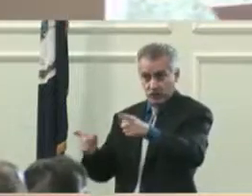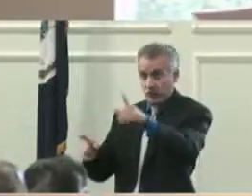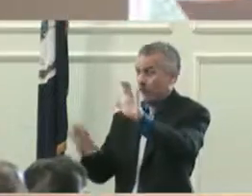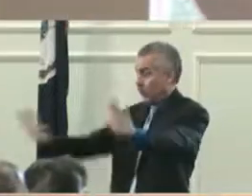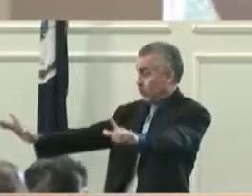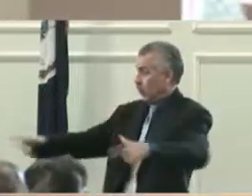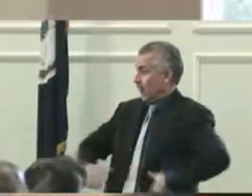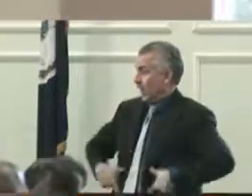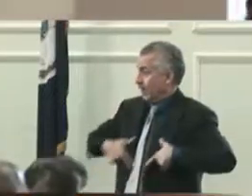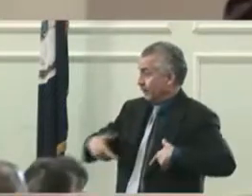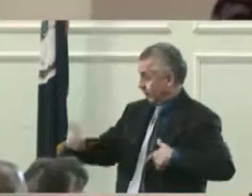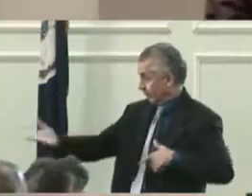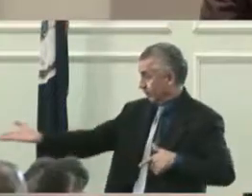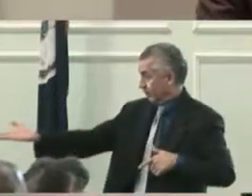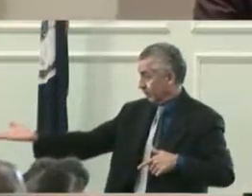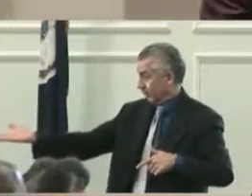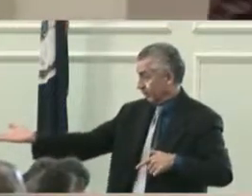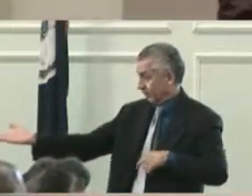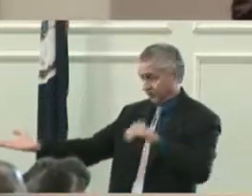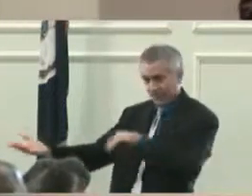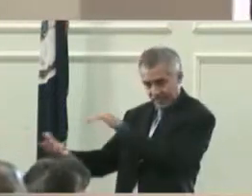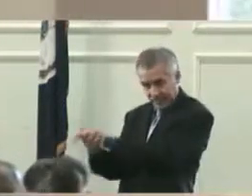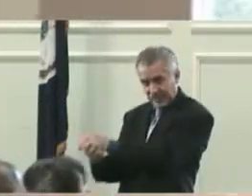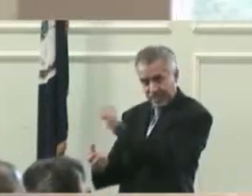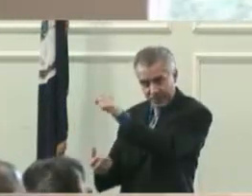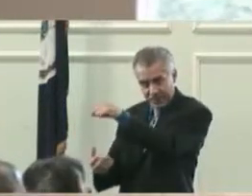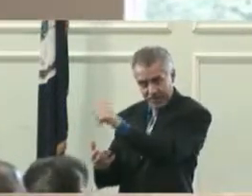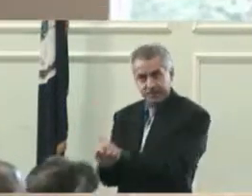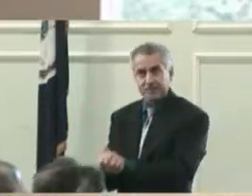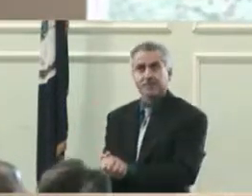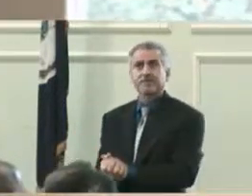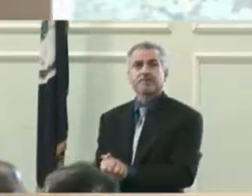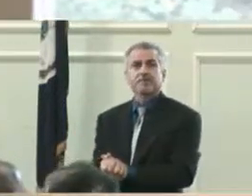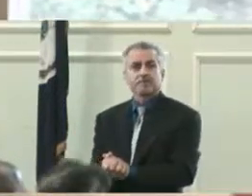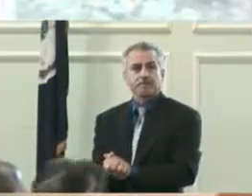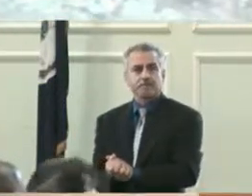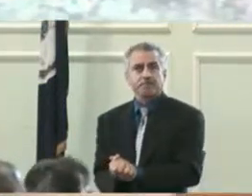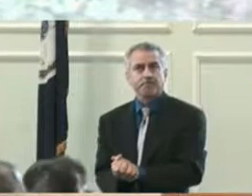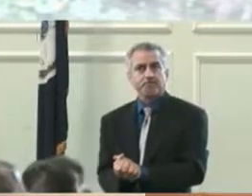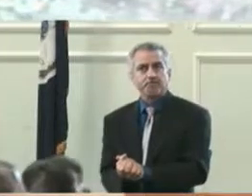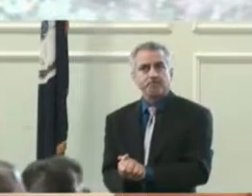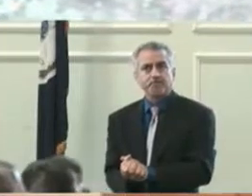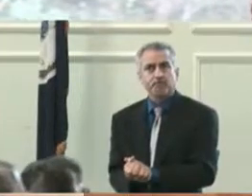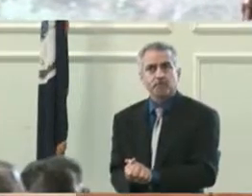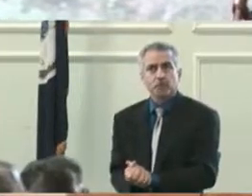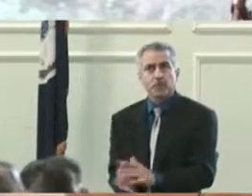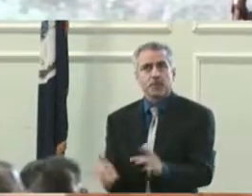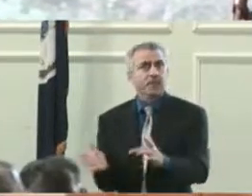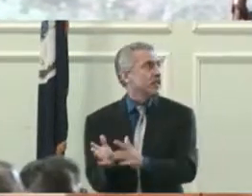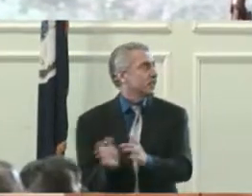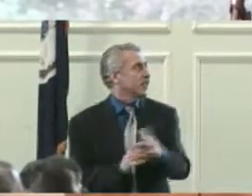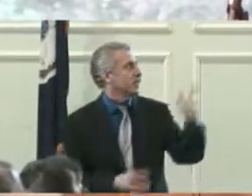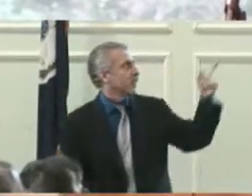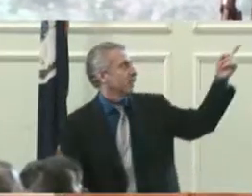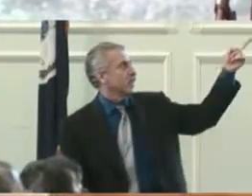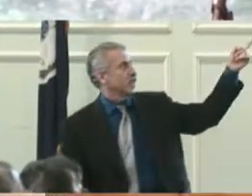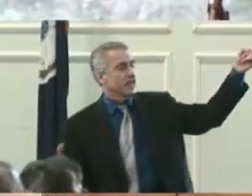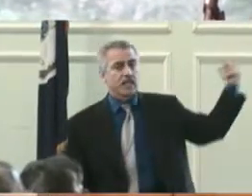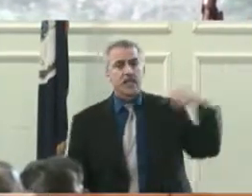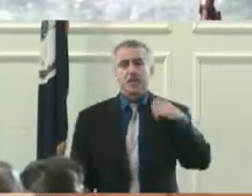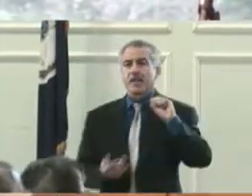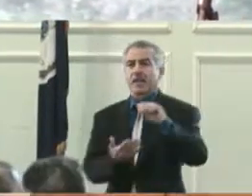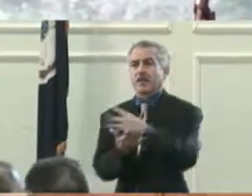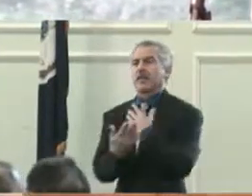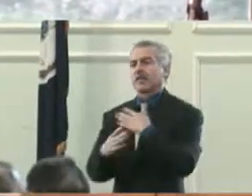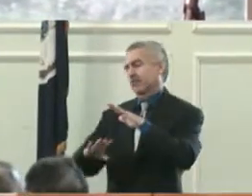life, your future? Amen. All right? So Jesus put it this way. He told Paul, he said, my grace